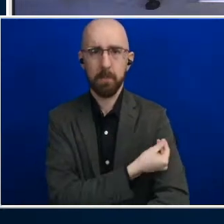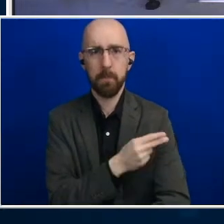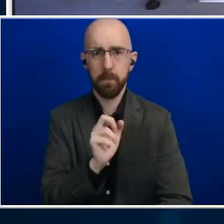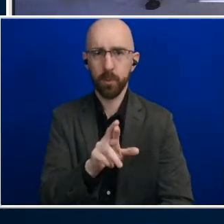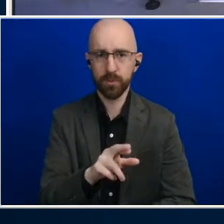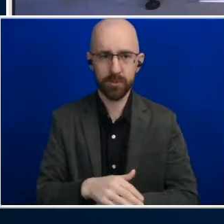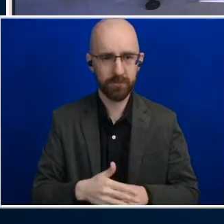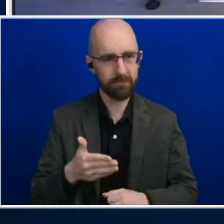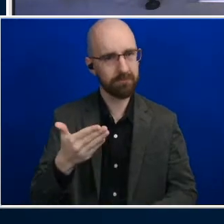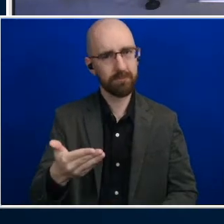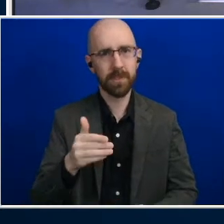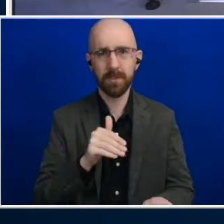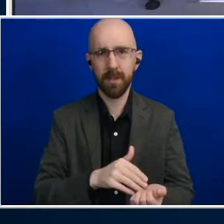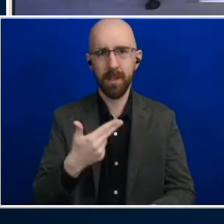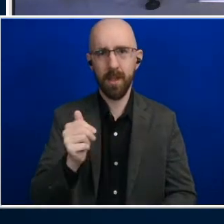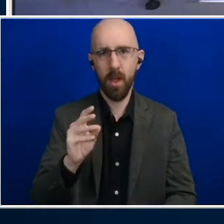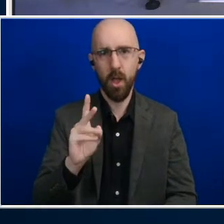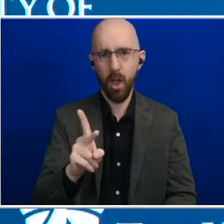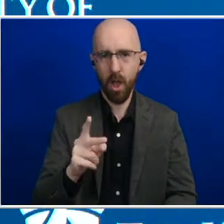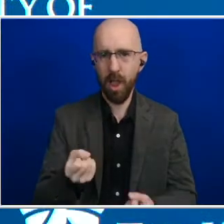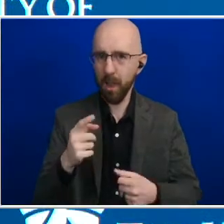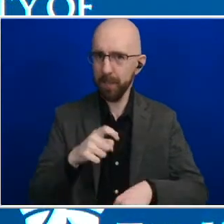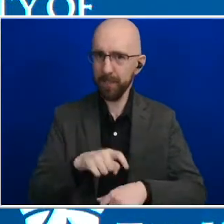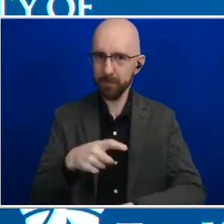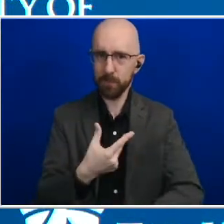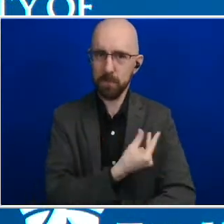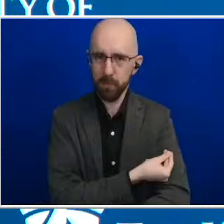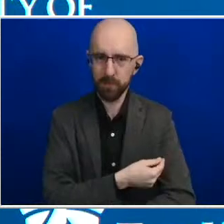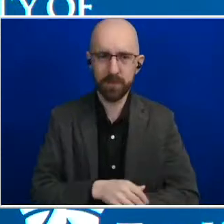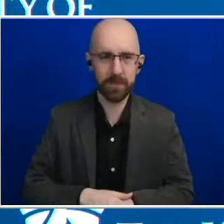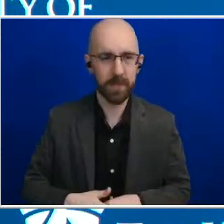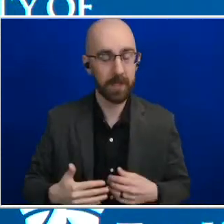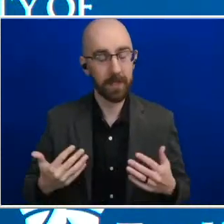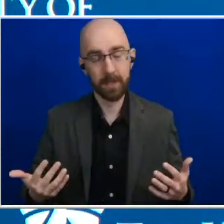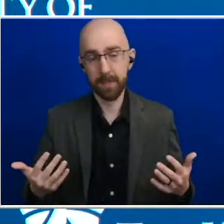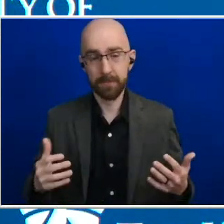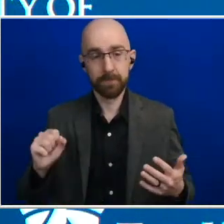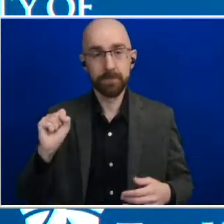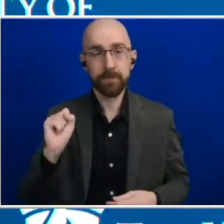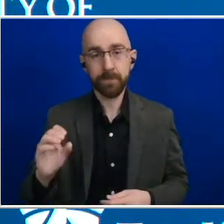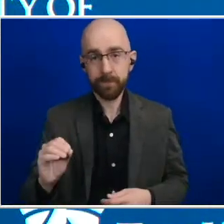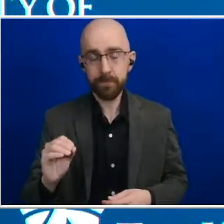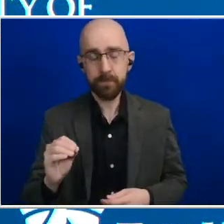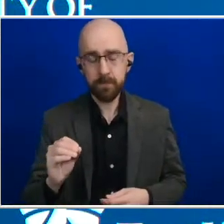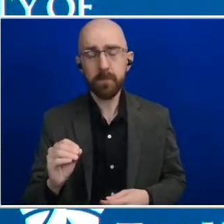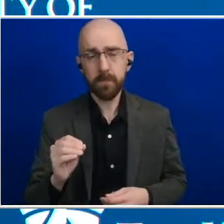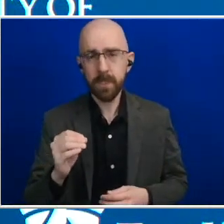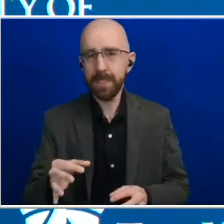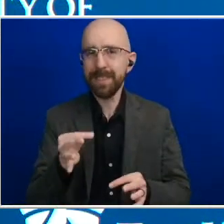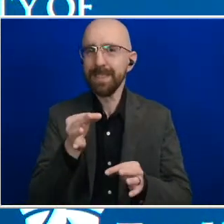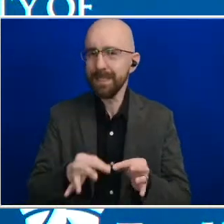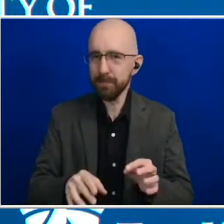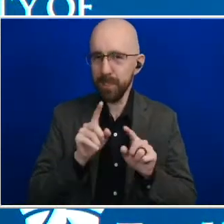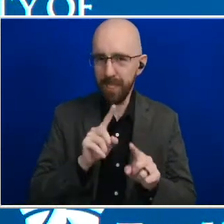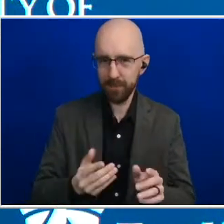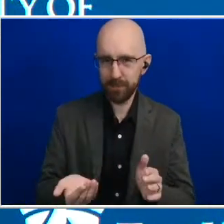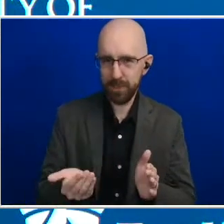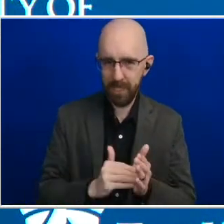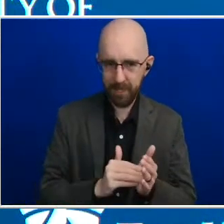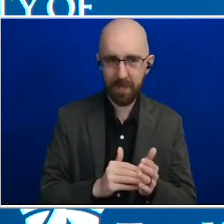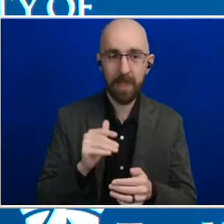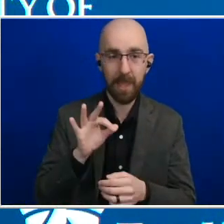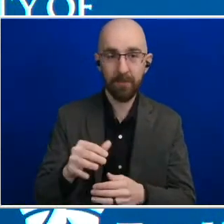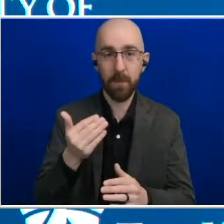many times should we be boosted? Yeah, I mean, so there's a simple answer again. If you were born